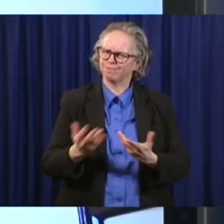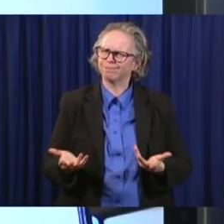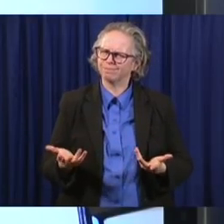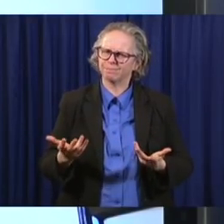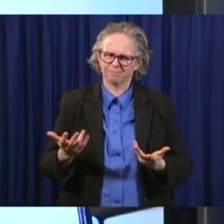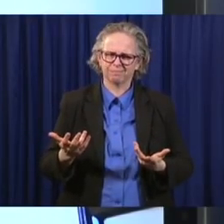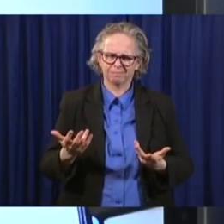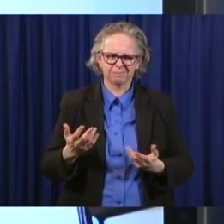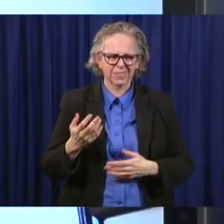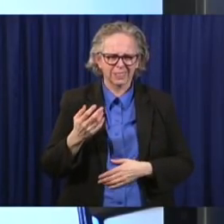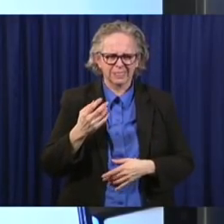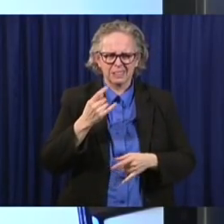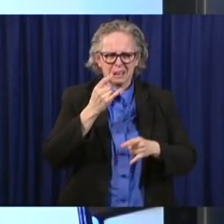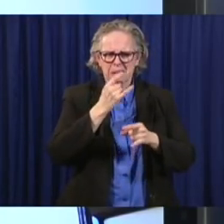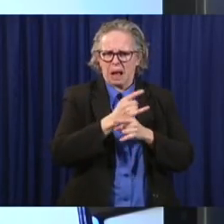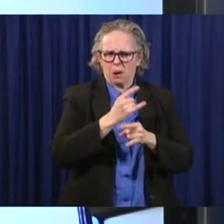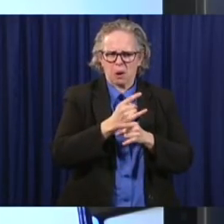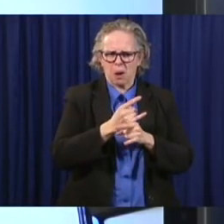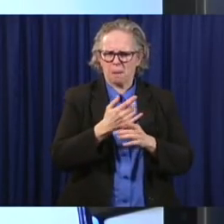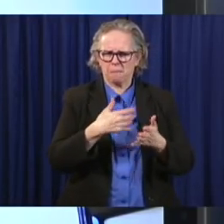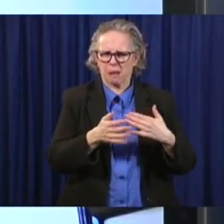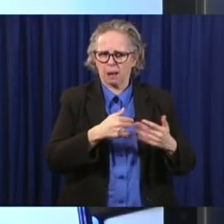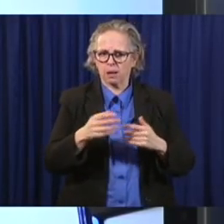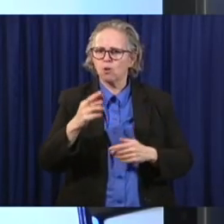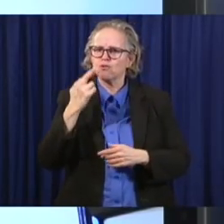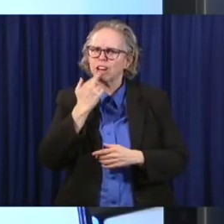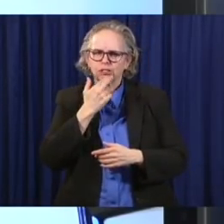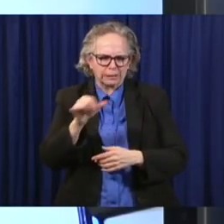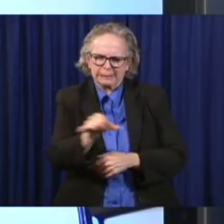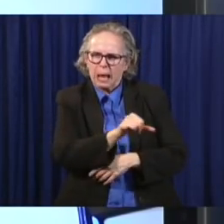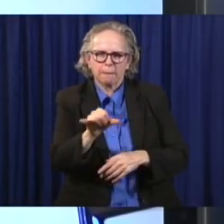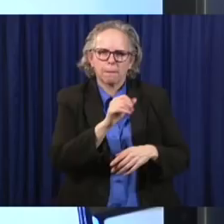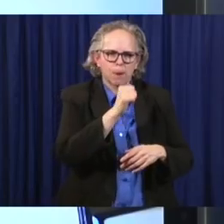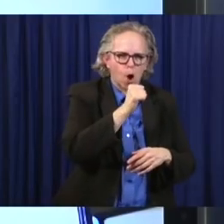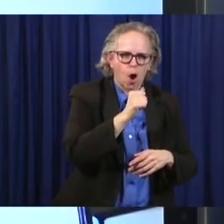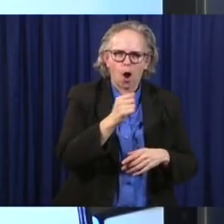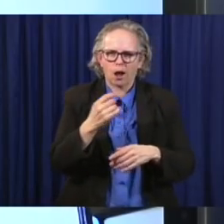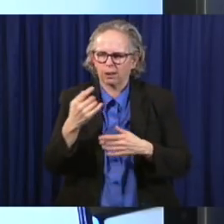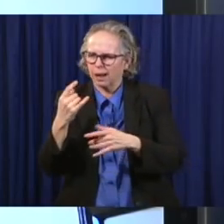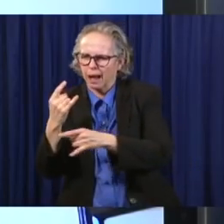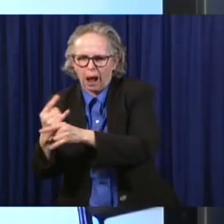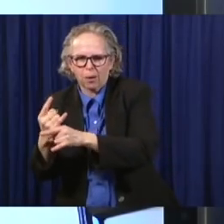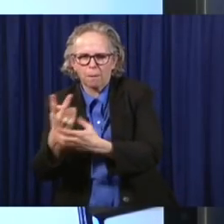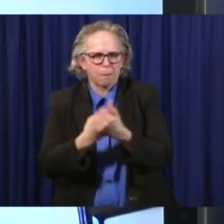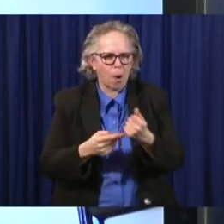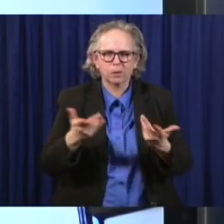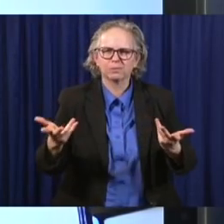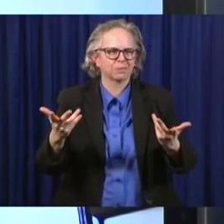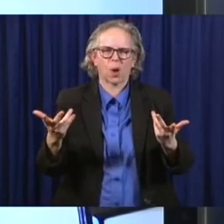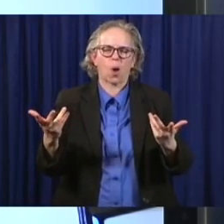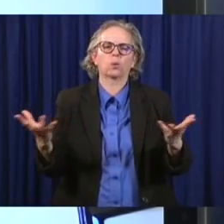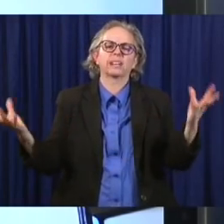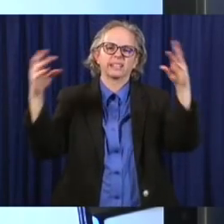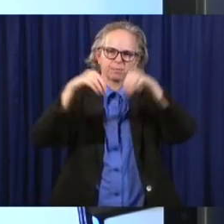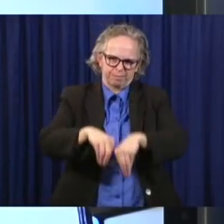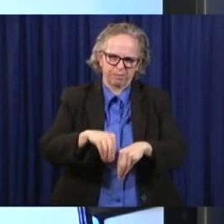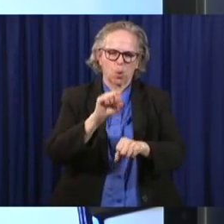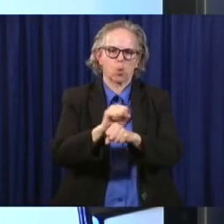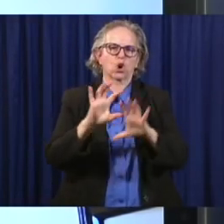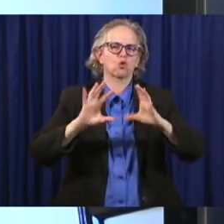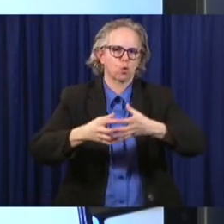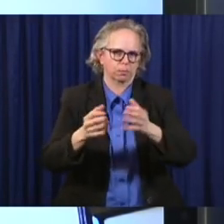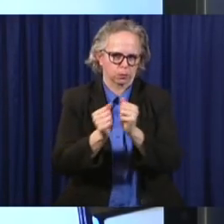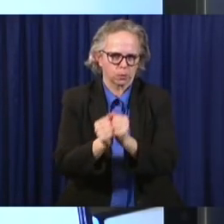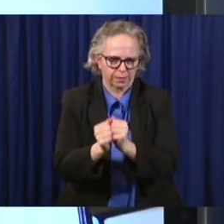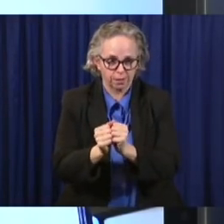alcohol because restaurants are serving alcohol. So we're not making a distinction between a bar and a restaurant. What we're making a distinction on